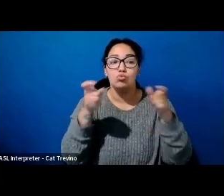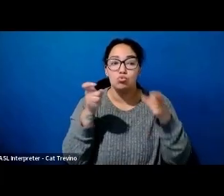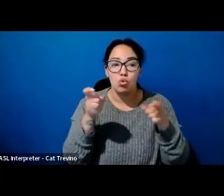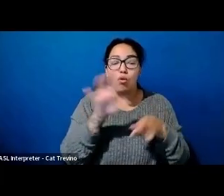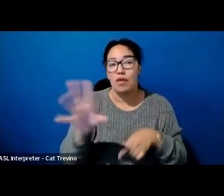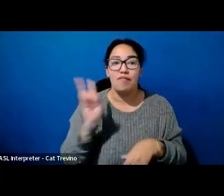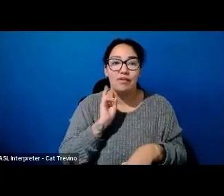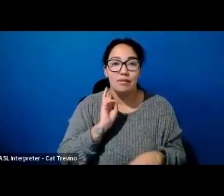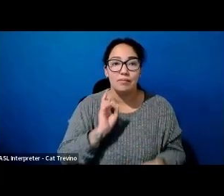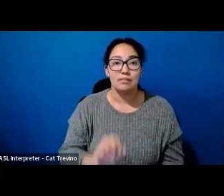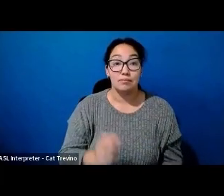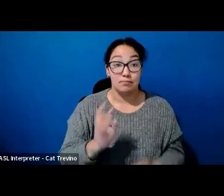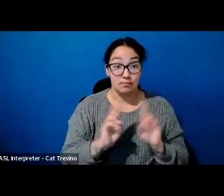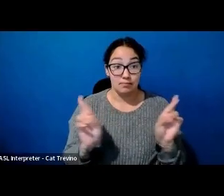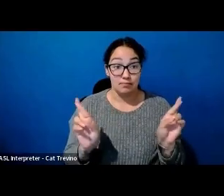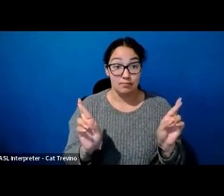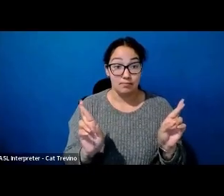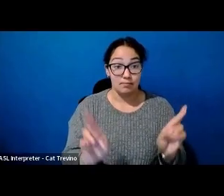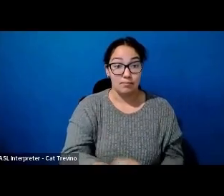their victims.